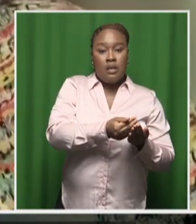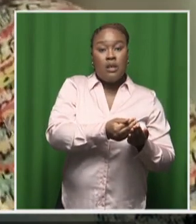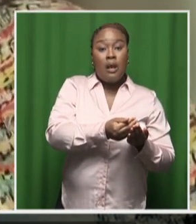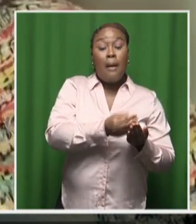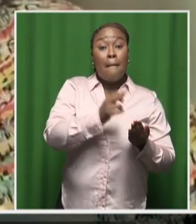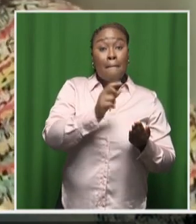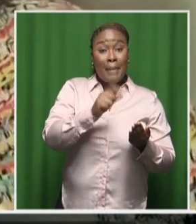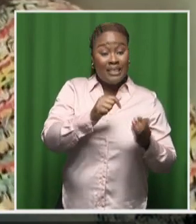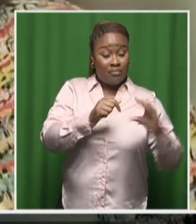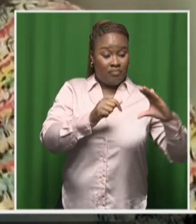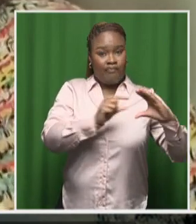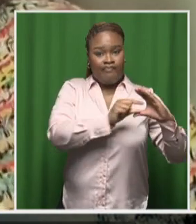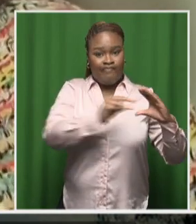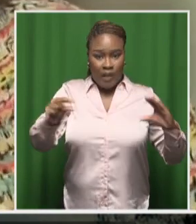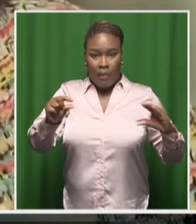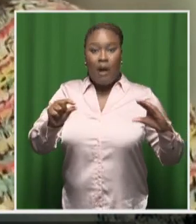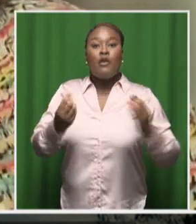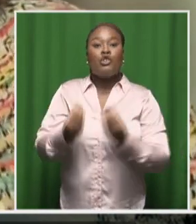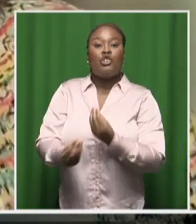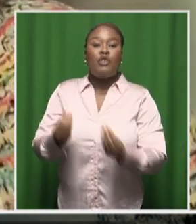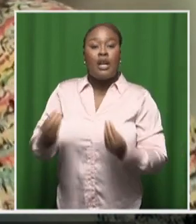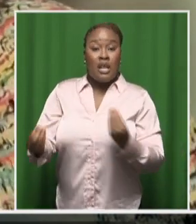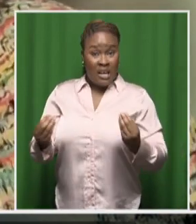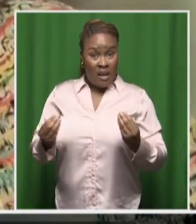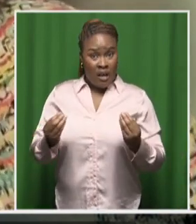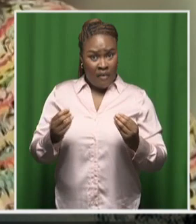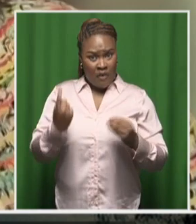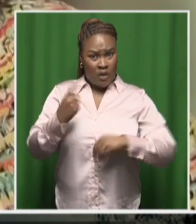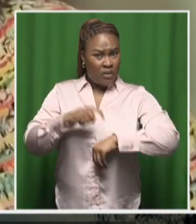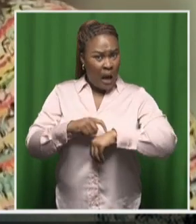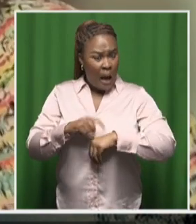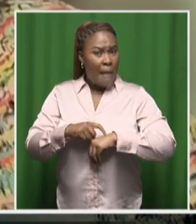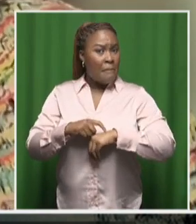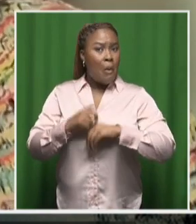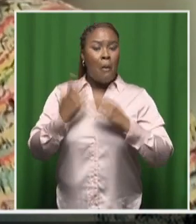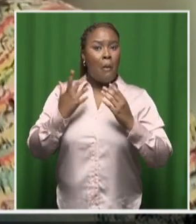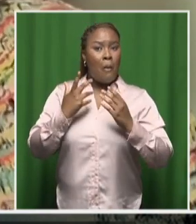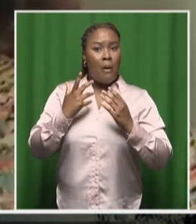retirement optimizer. Has this happened before? Is it a common order?